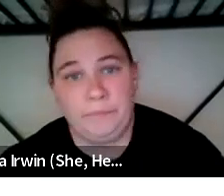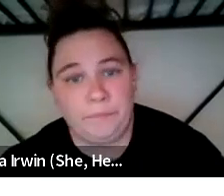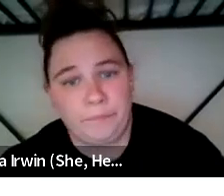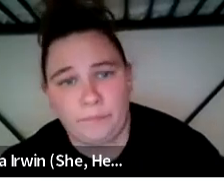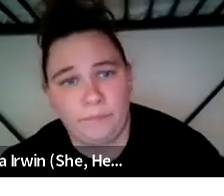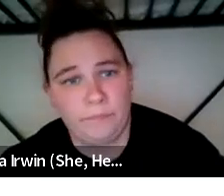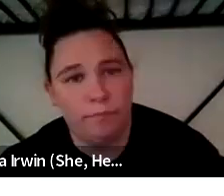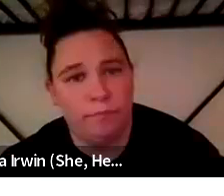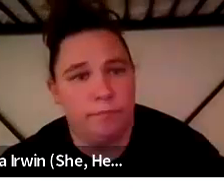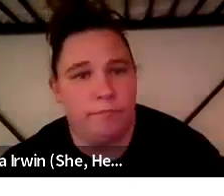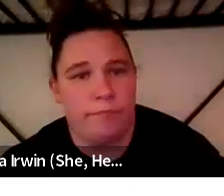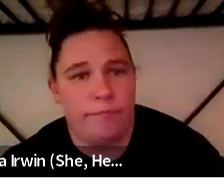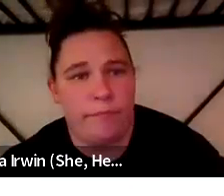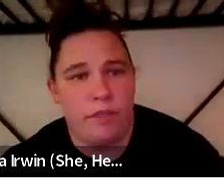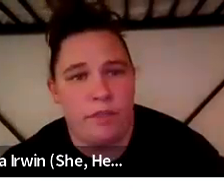benefit.